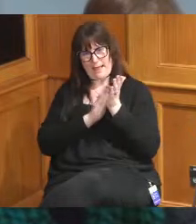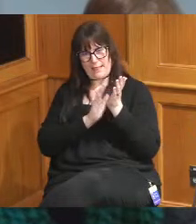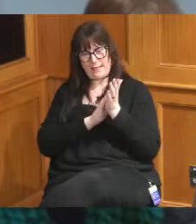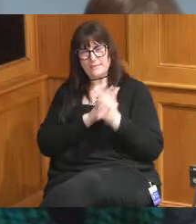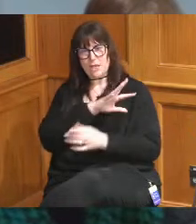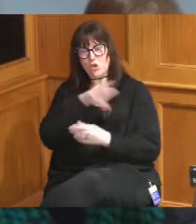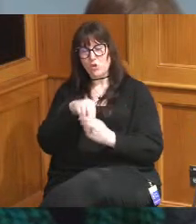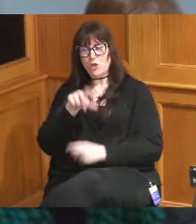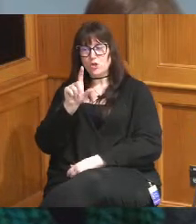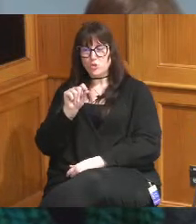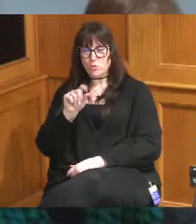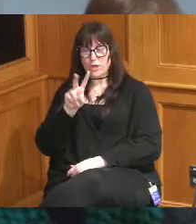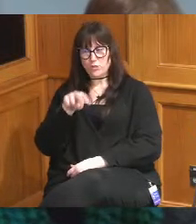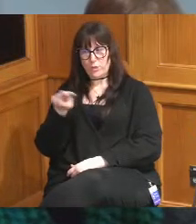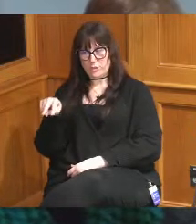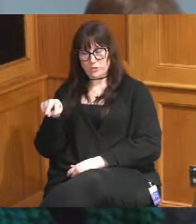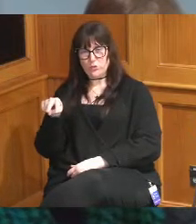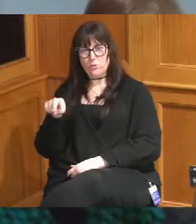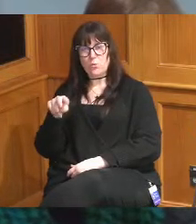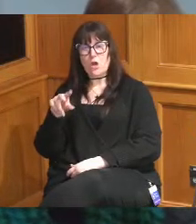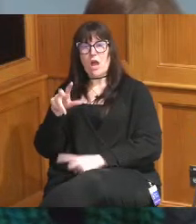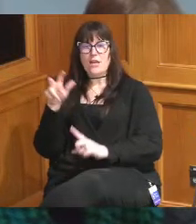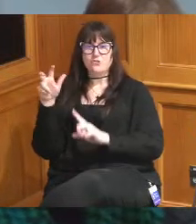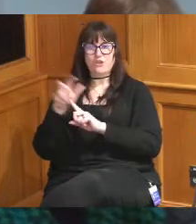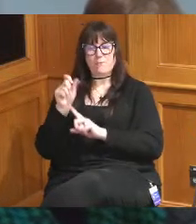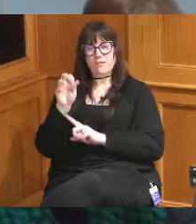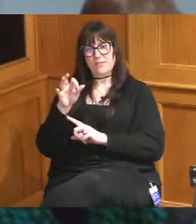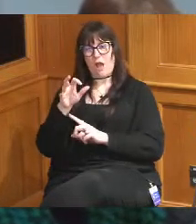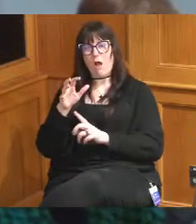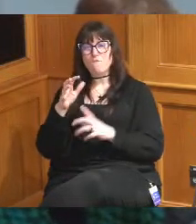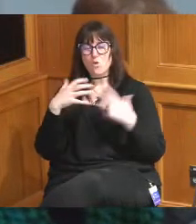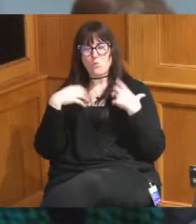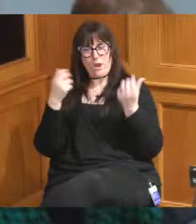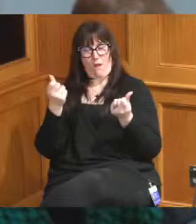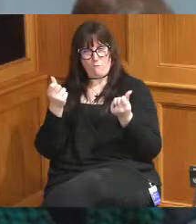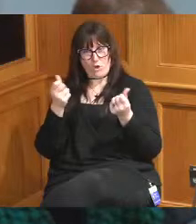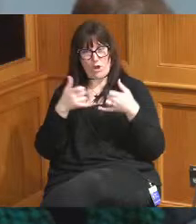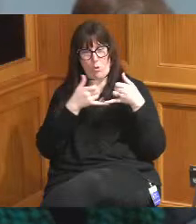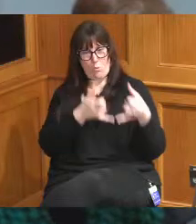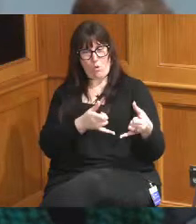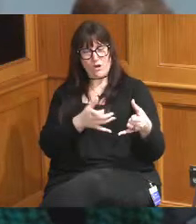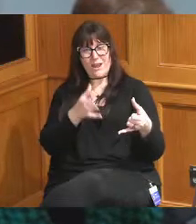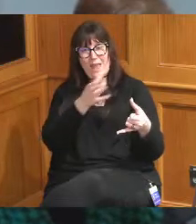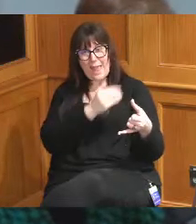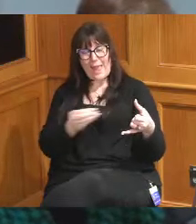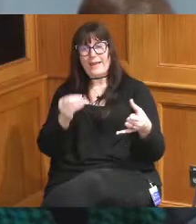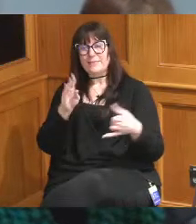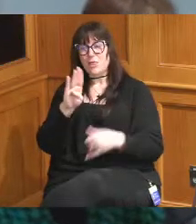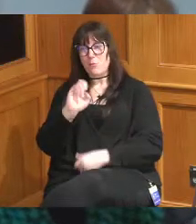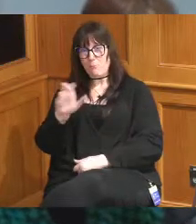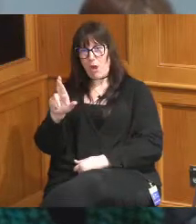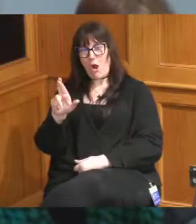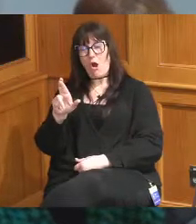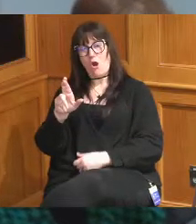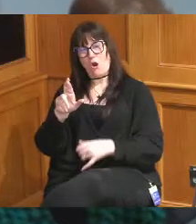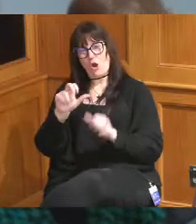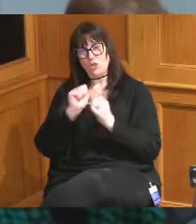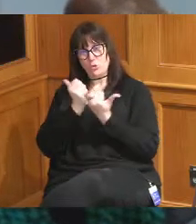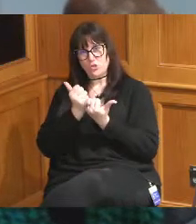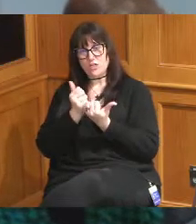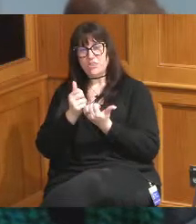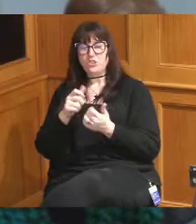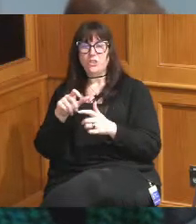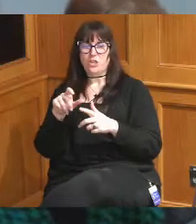the 2022 Champions of Recovery Award, and serves as a Cincinnati Bar Association trustee and